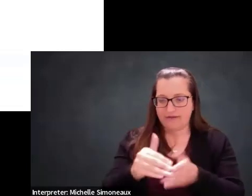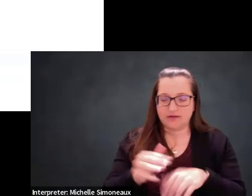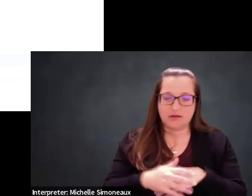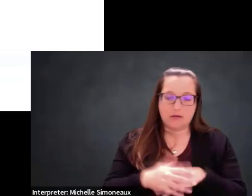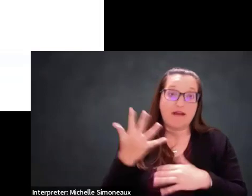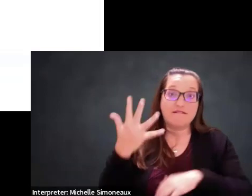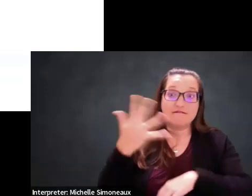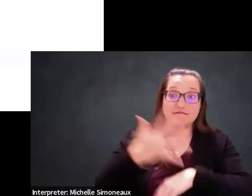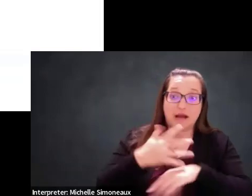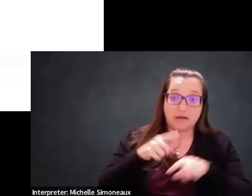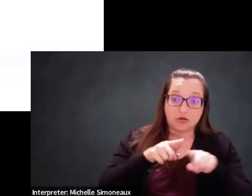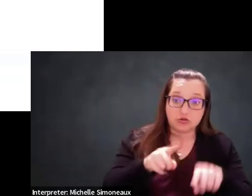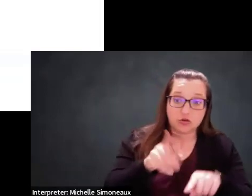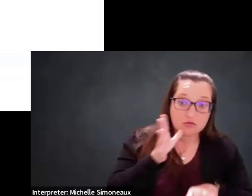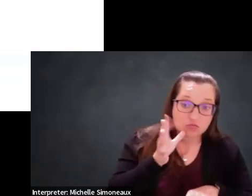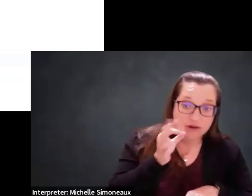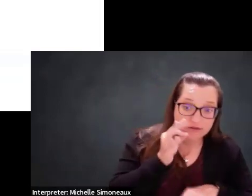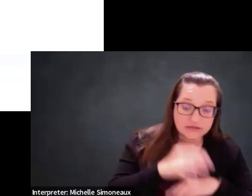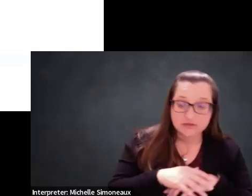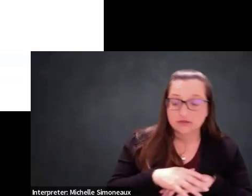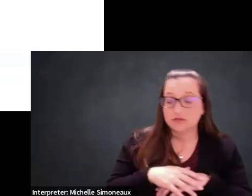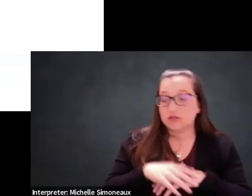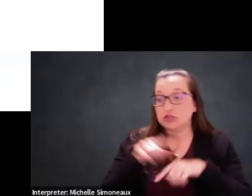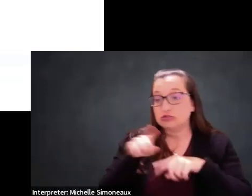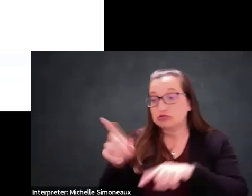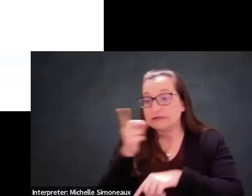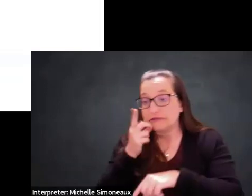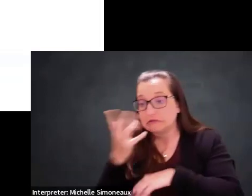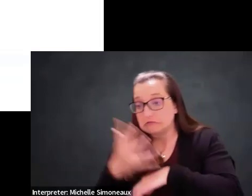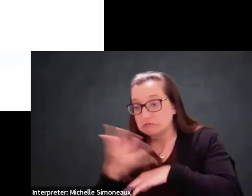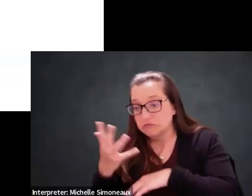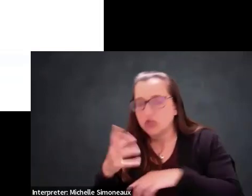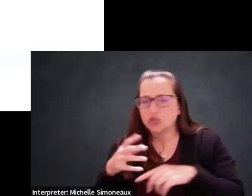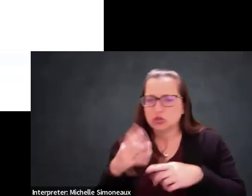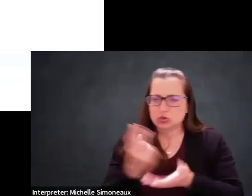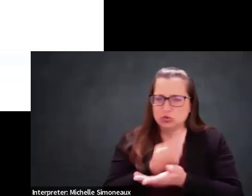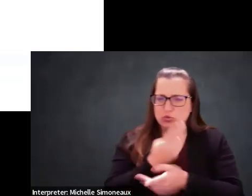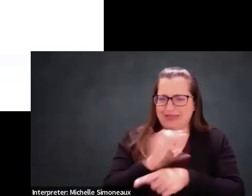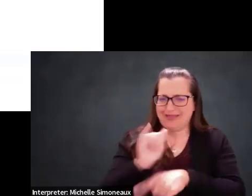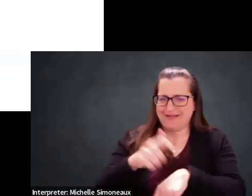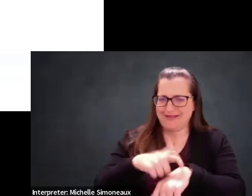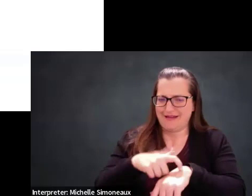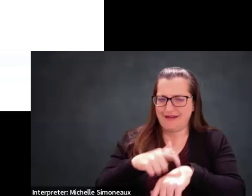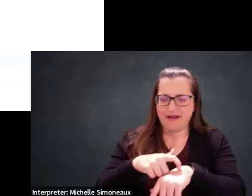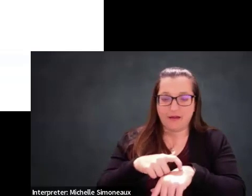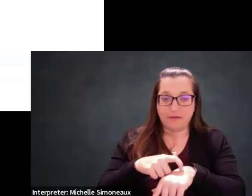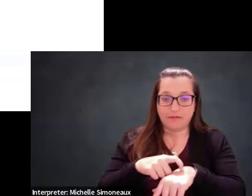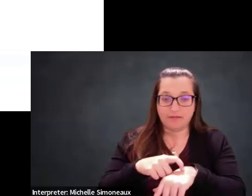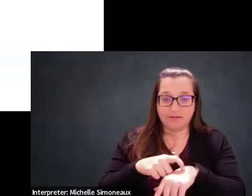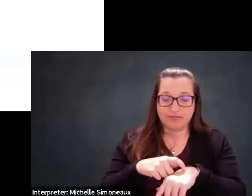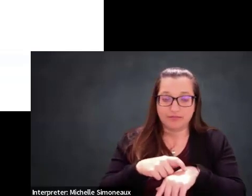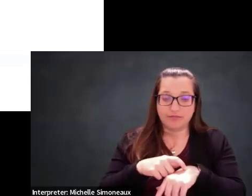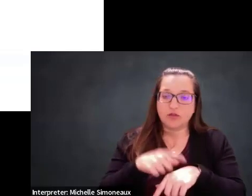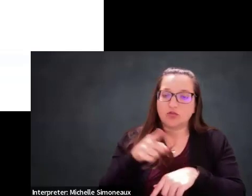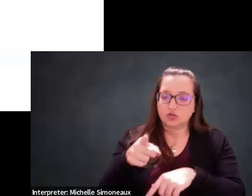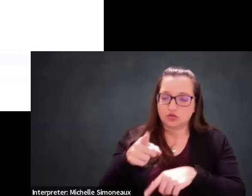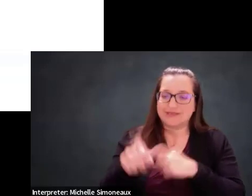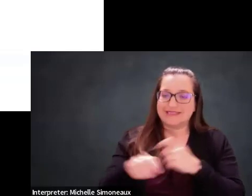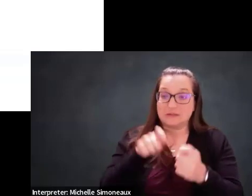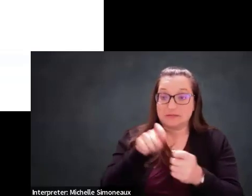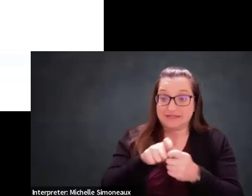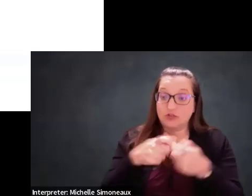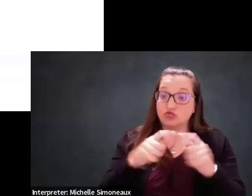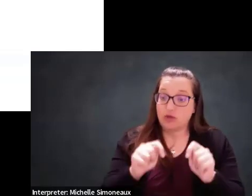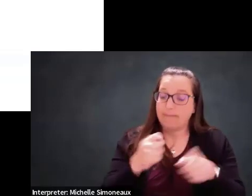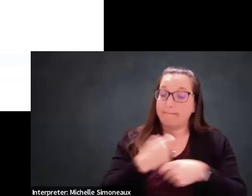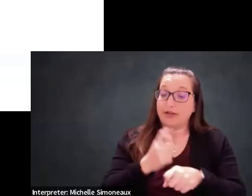breakfast and five times during dinner. Great. So maybe have it out during those times or making specifically making sure you're having at those times and